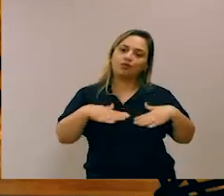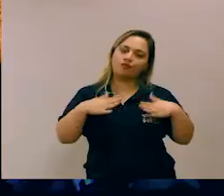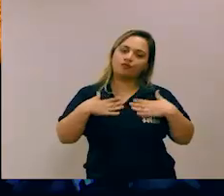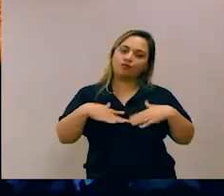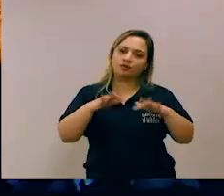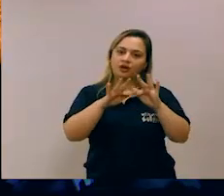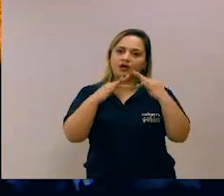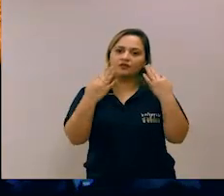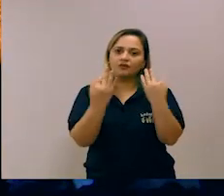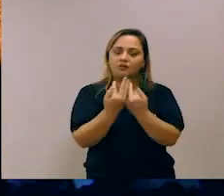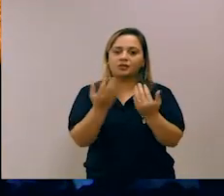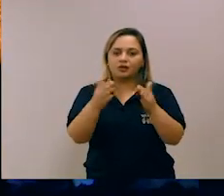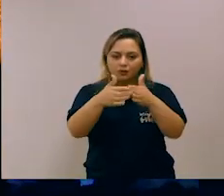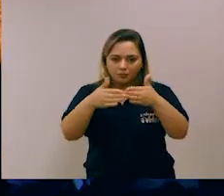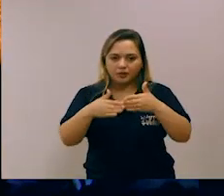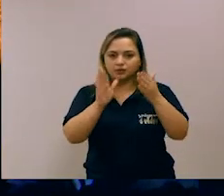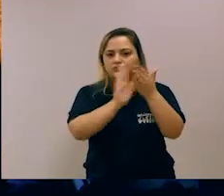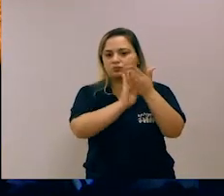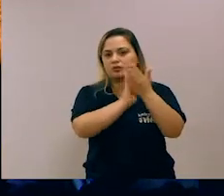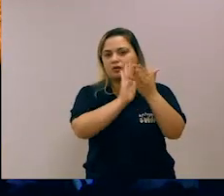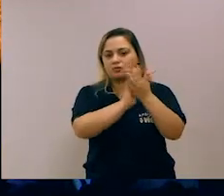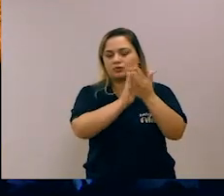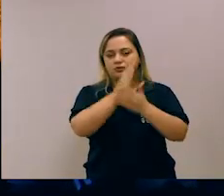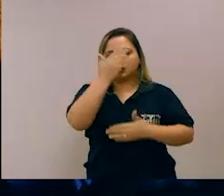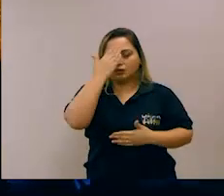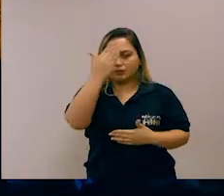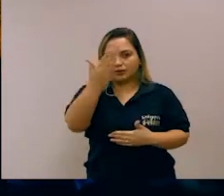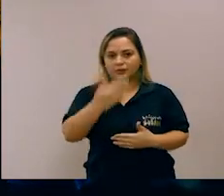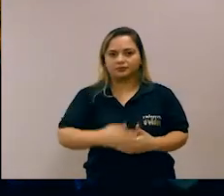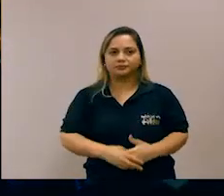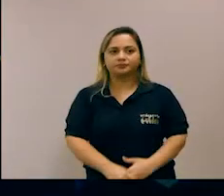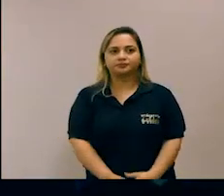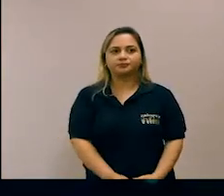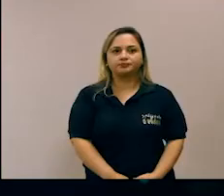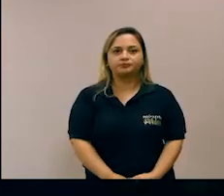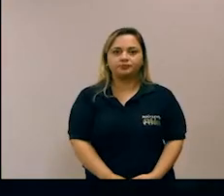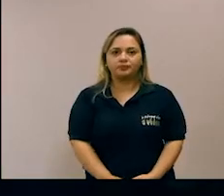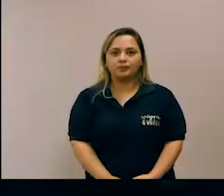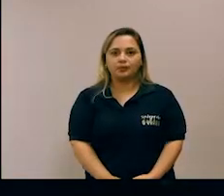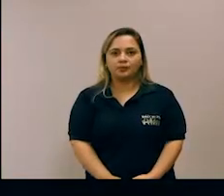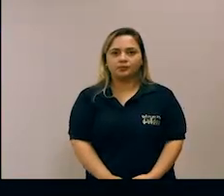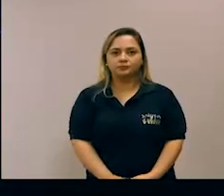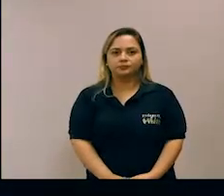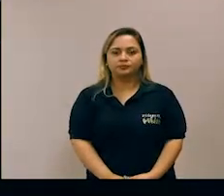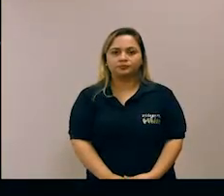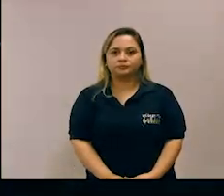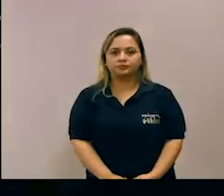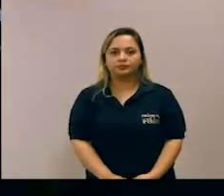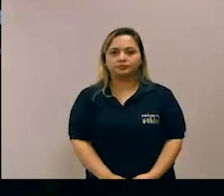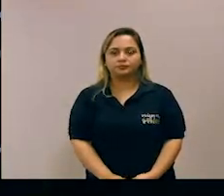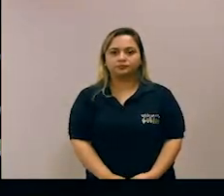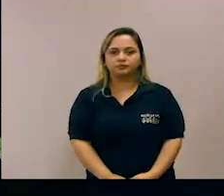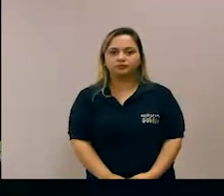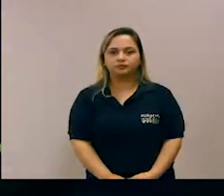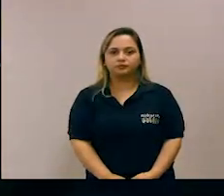that to help the families who lost their beloved ones. Thank you so much.